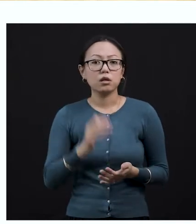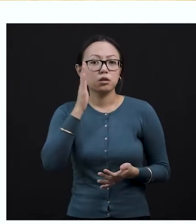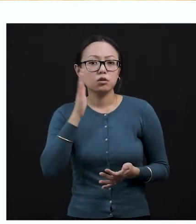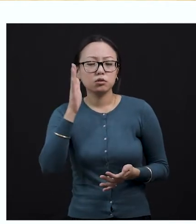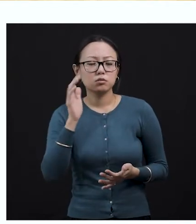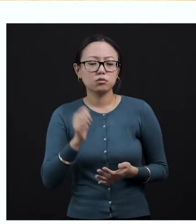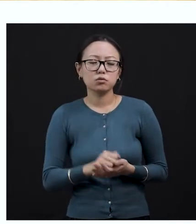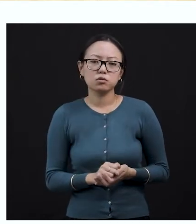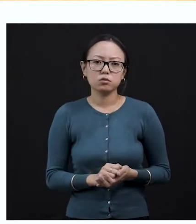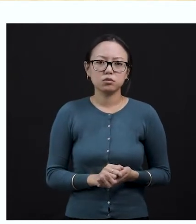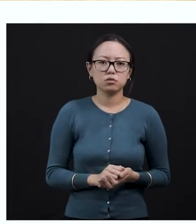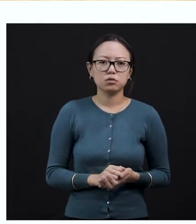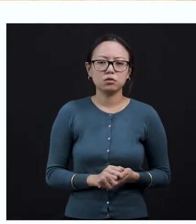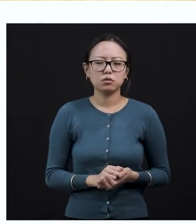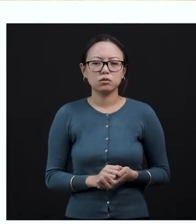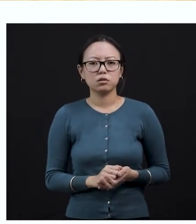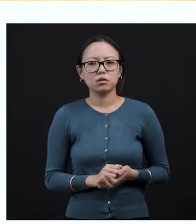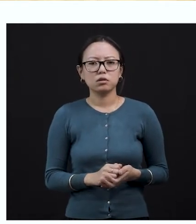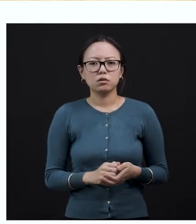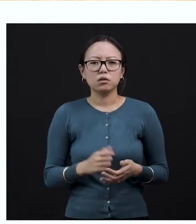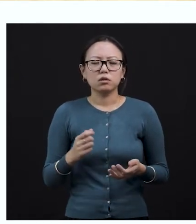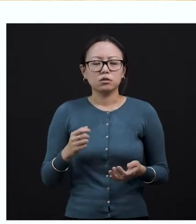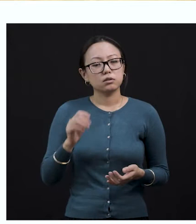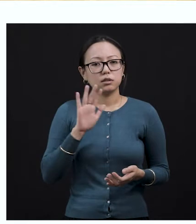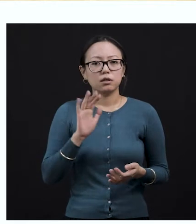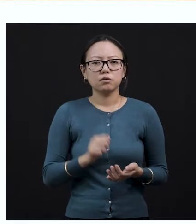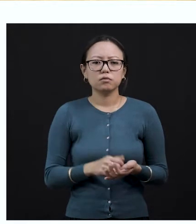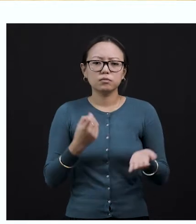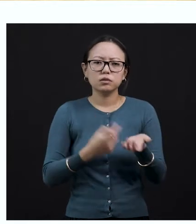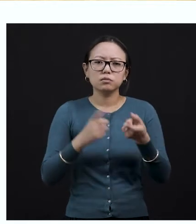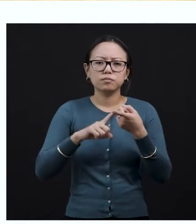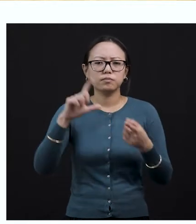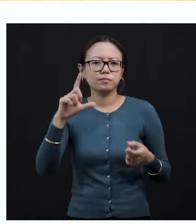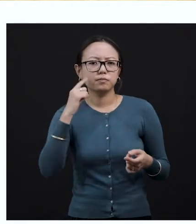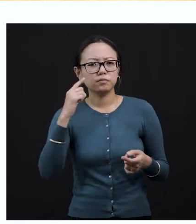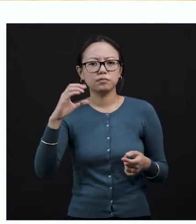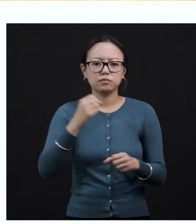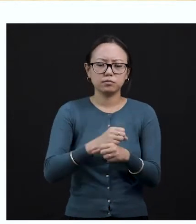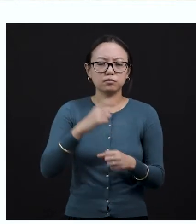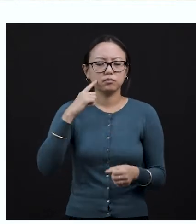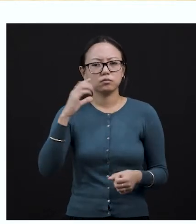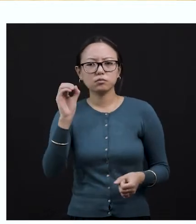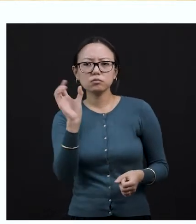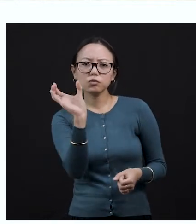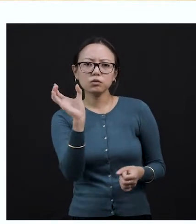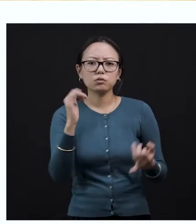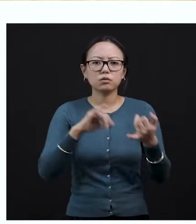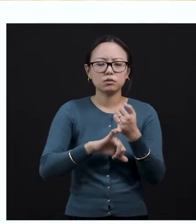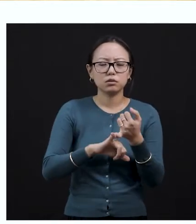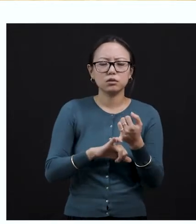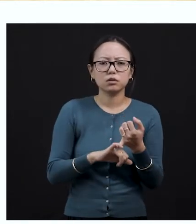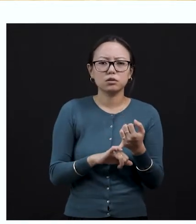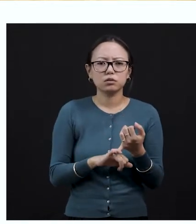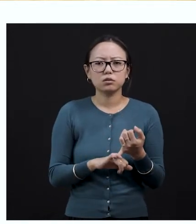have used for their religious purposes, maybe during certain ceremonies or maybe for praying